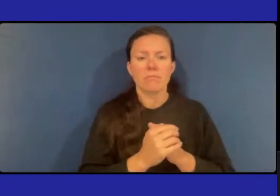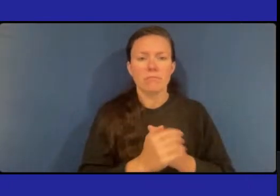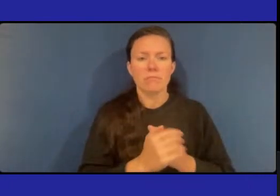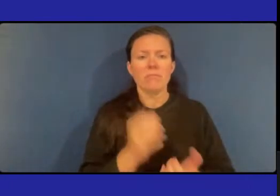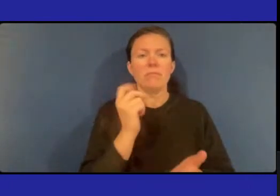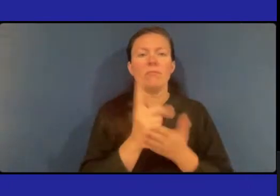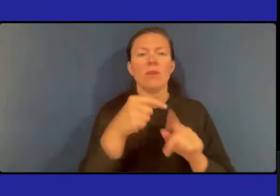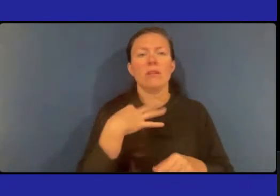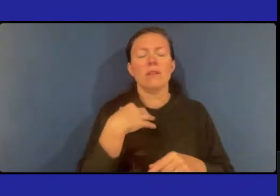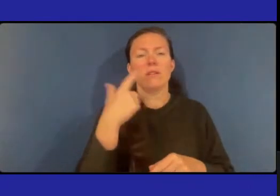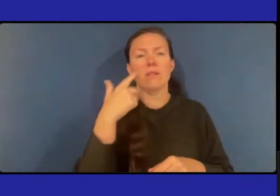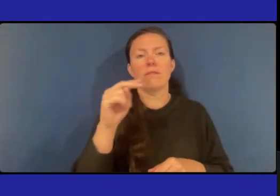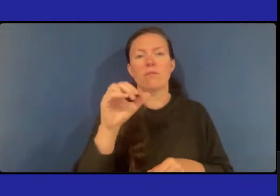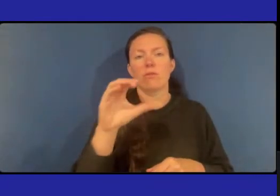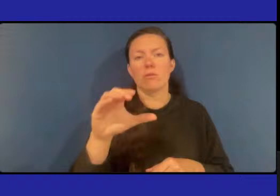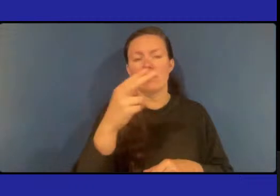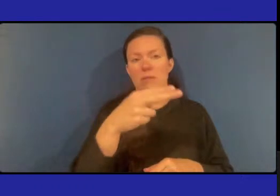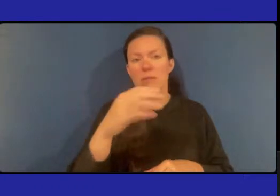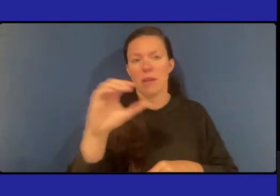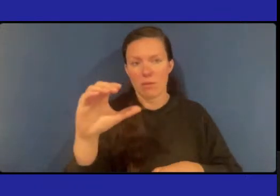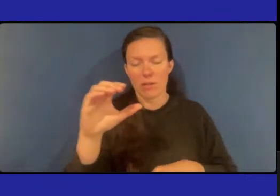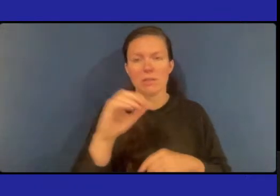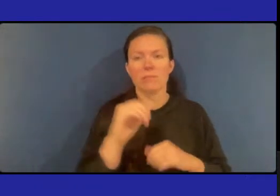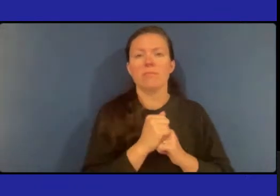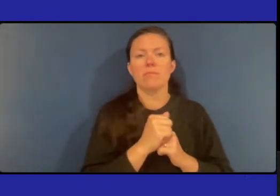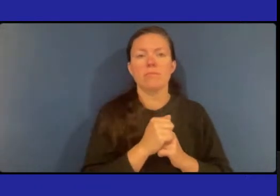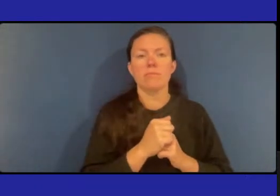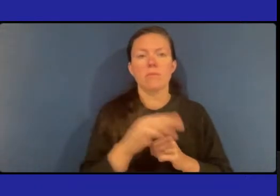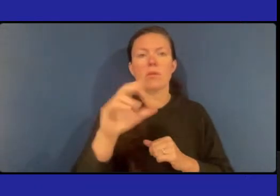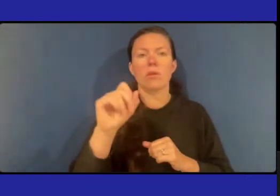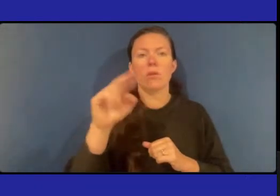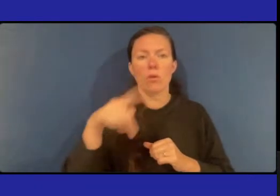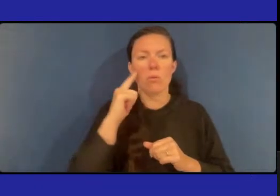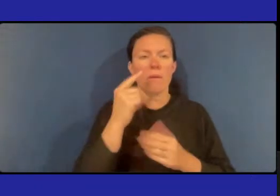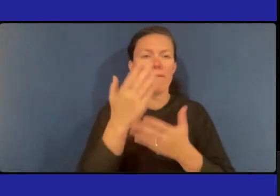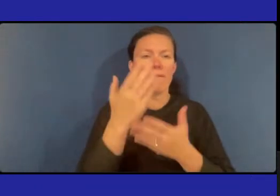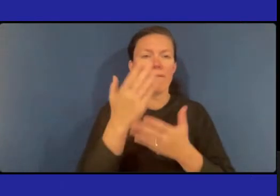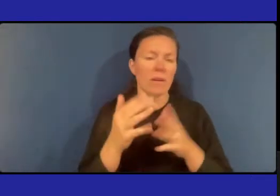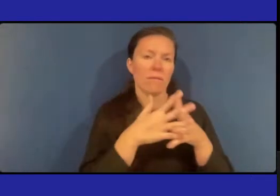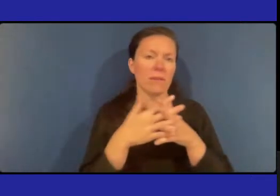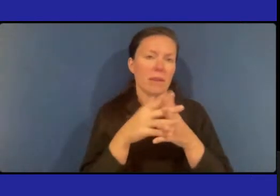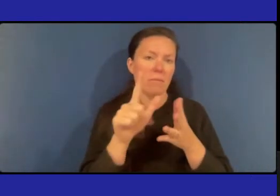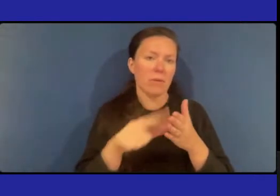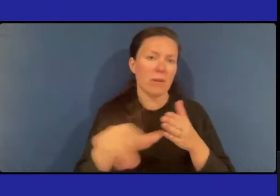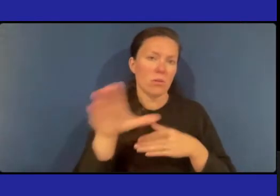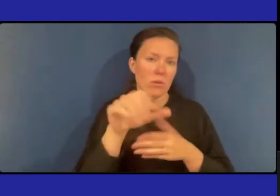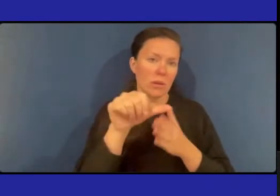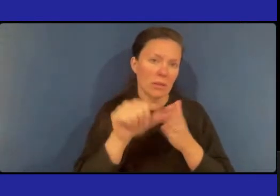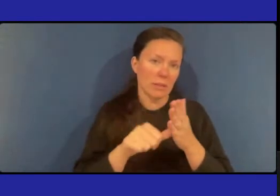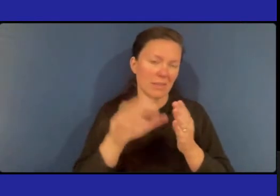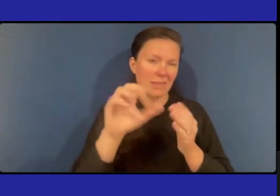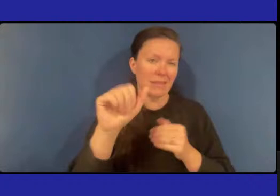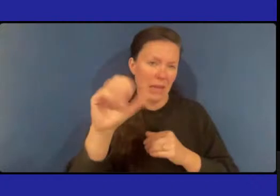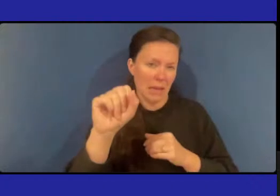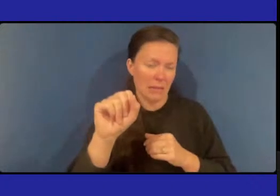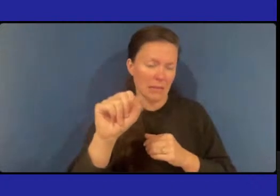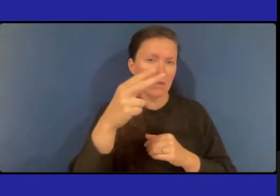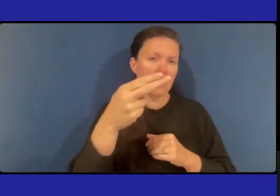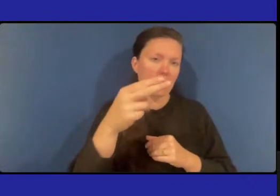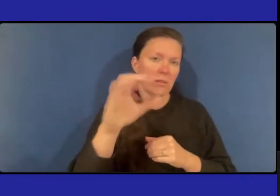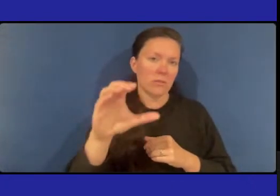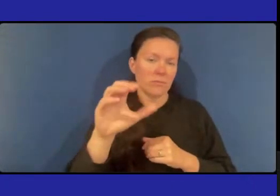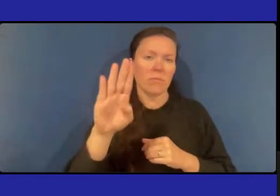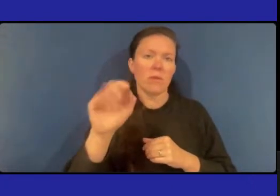of New York City Health and Hospitals Corporation for verification of the American College of Surgeons of New York City Health and Hospital, Bellevue,